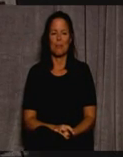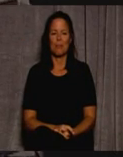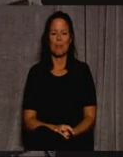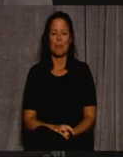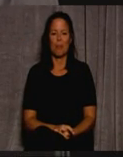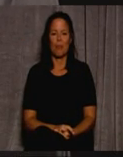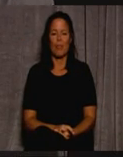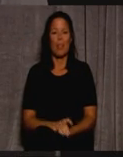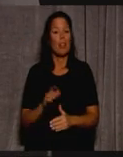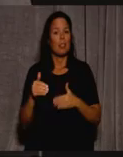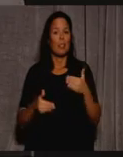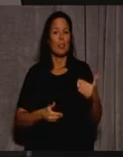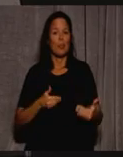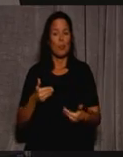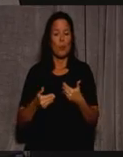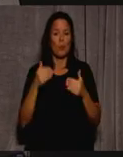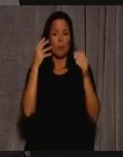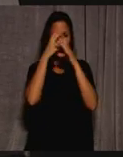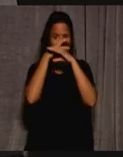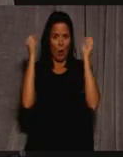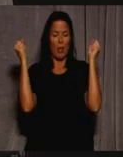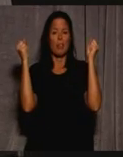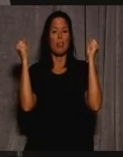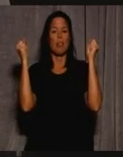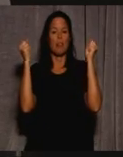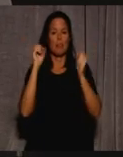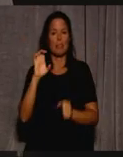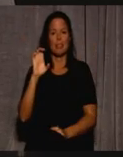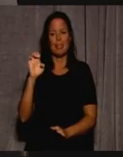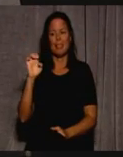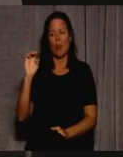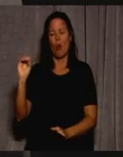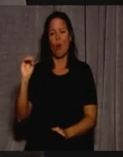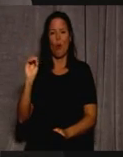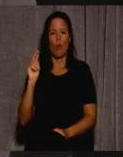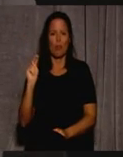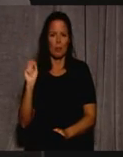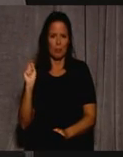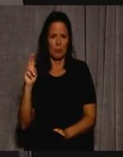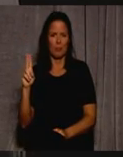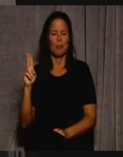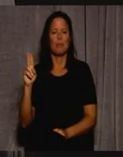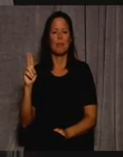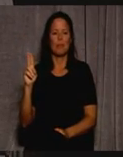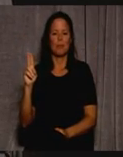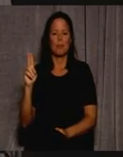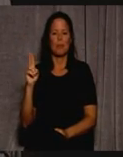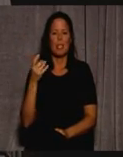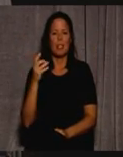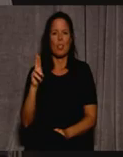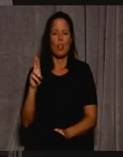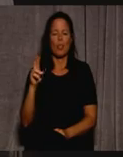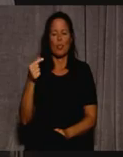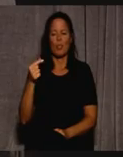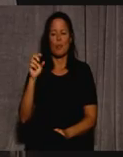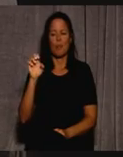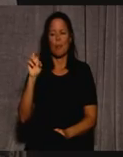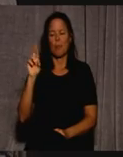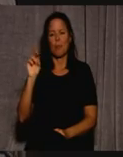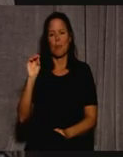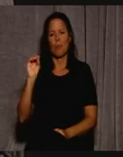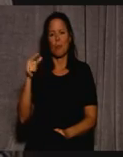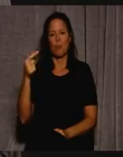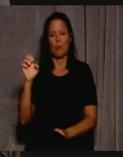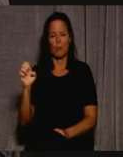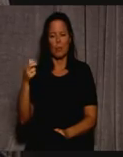I would like to introduce the President and Chief Executive Officer of Nova Southeastern University, Dr. George Hanbury,